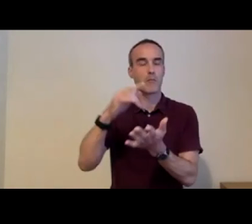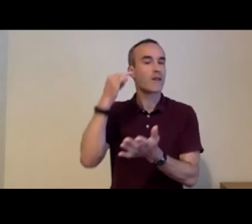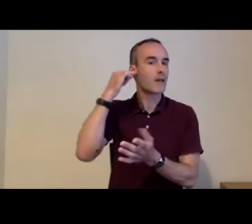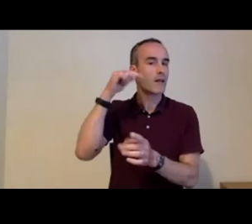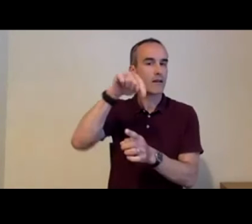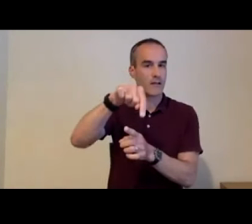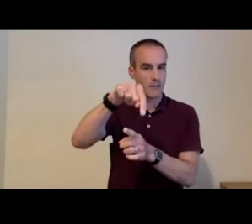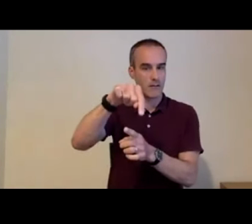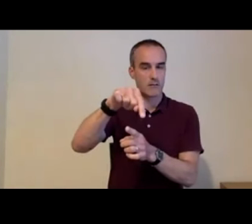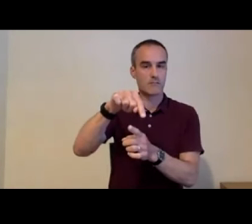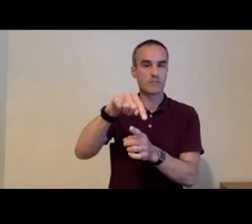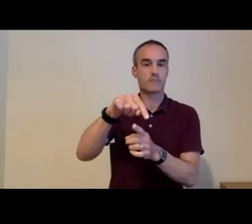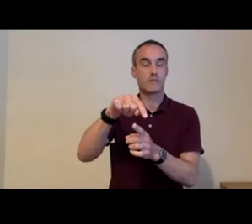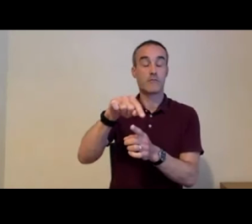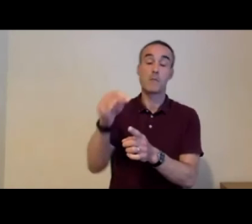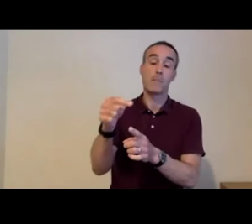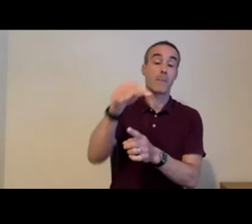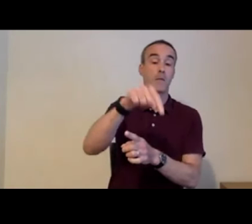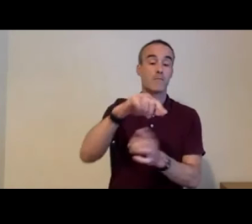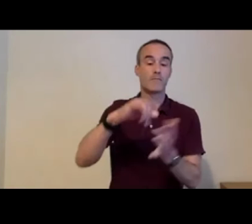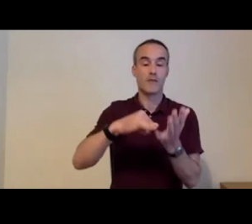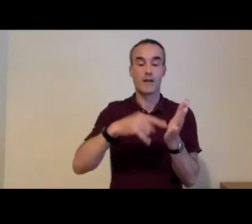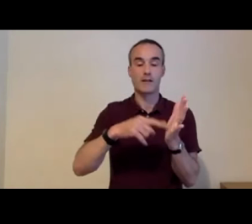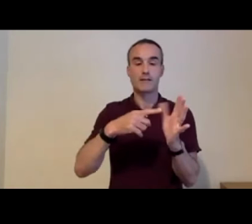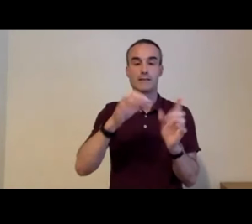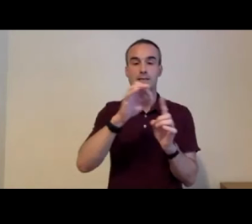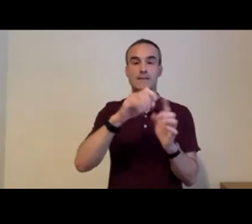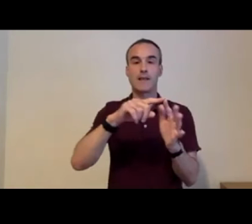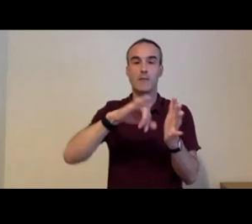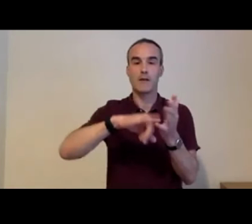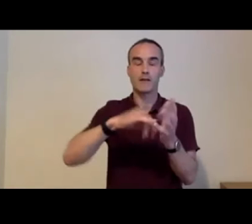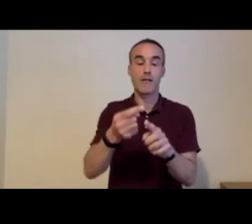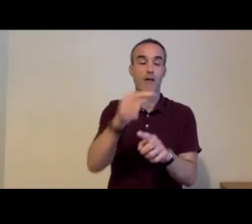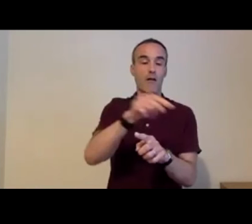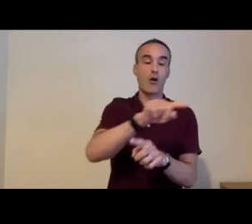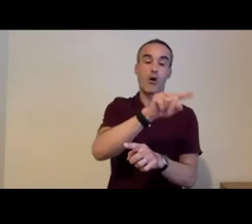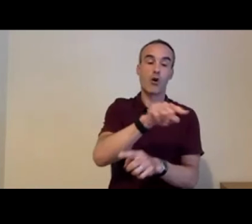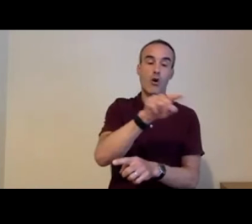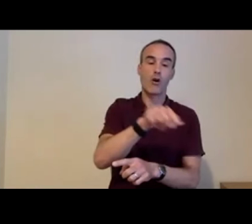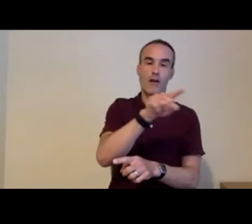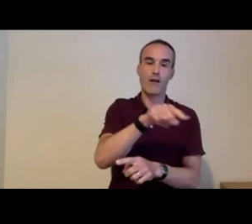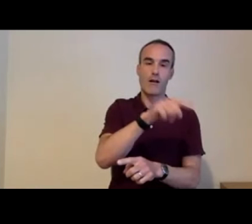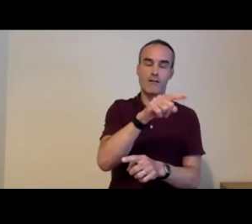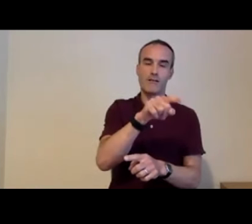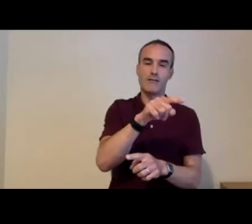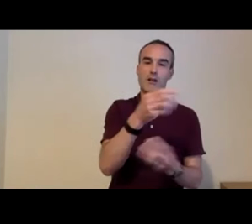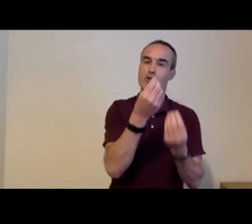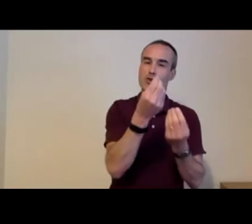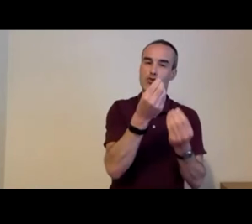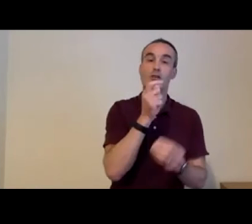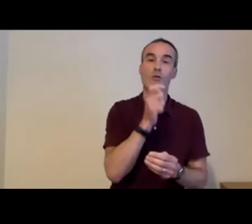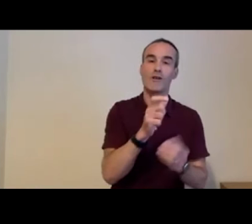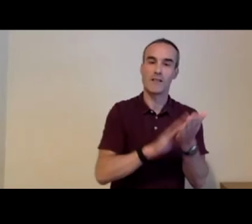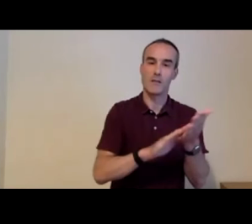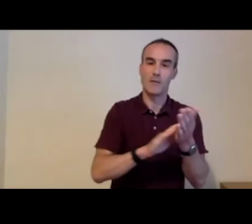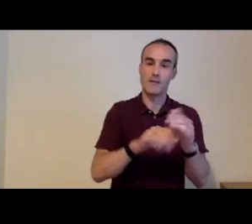the sound leaves the stapes bone, it enters the cochlea, named after the Greek for snail. And this resembles